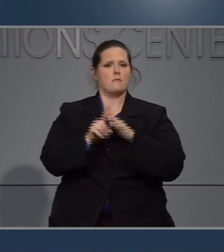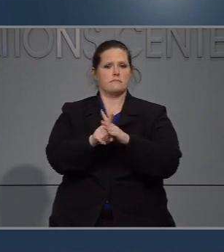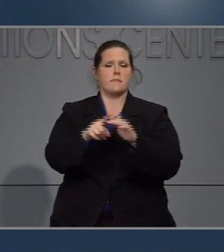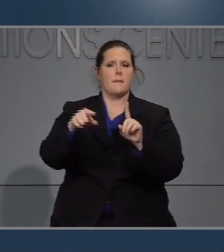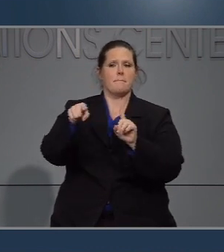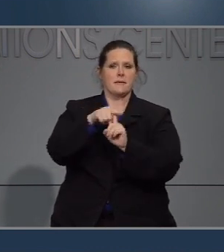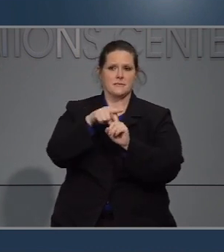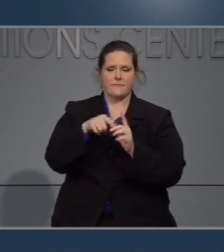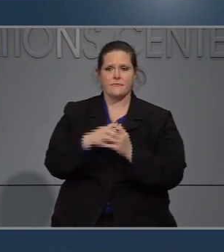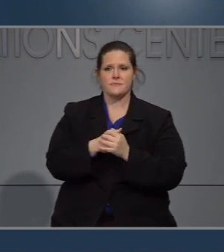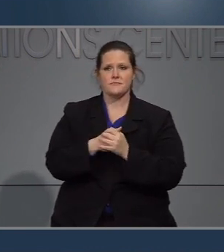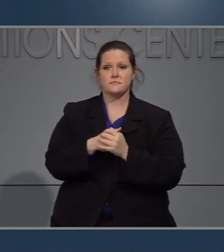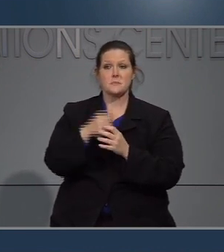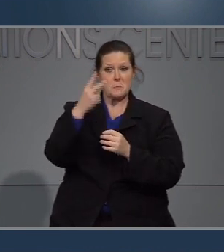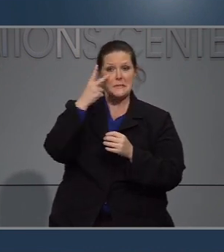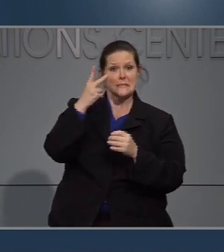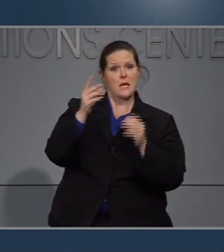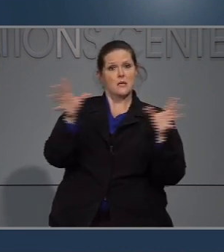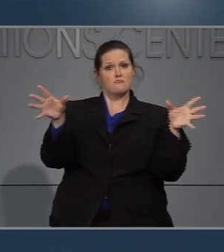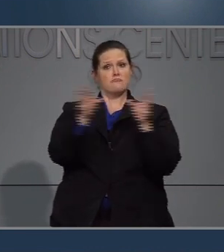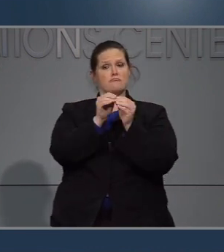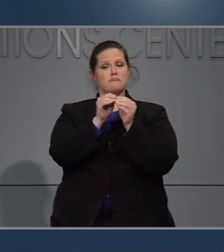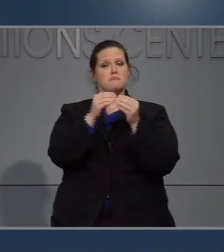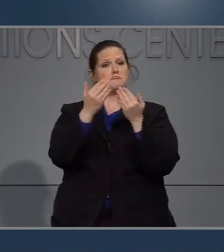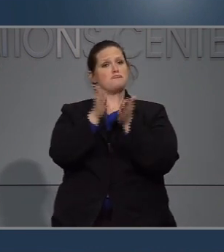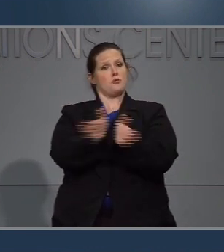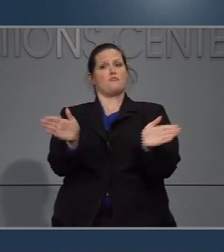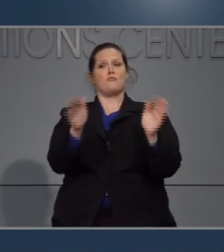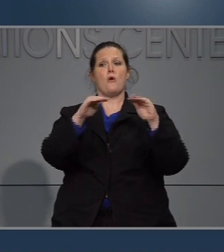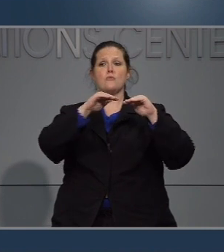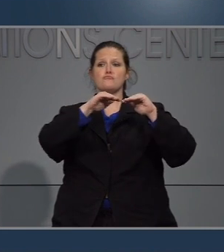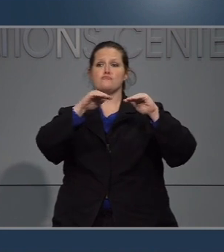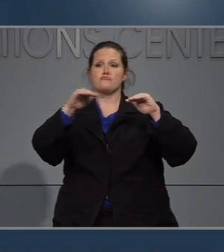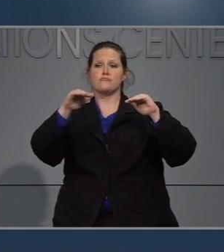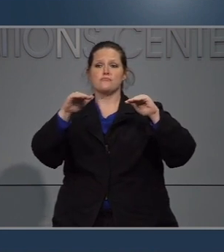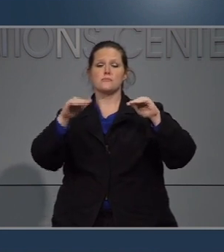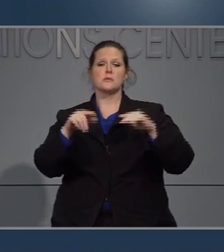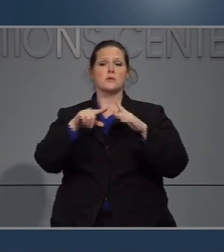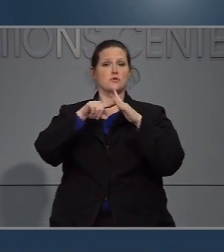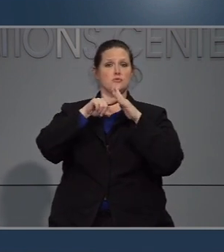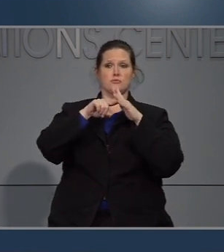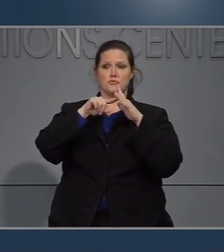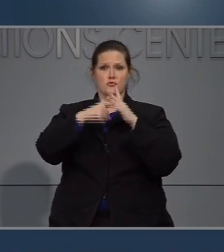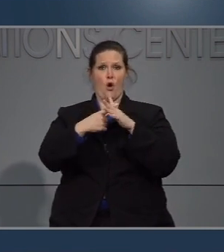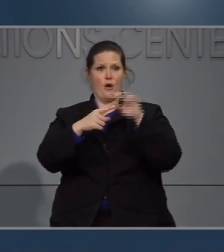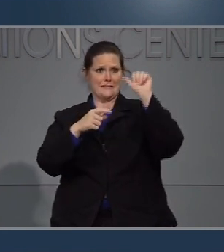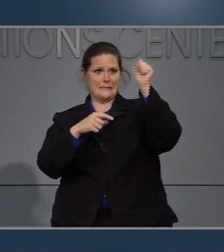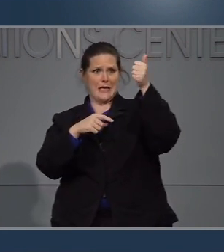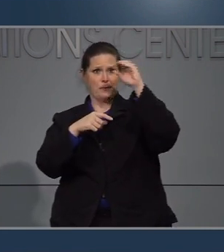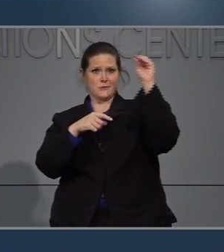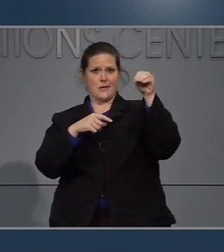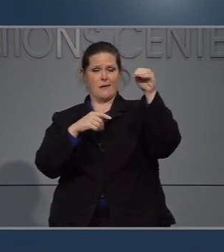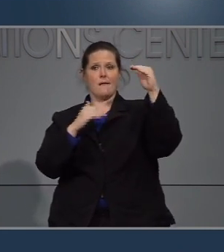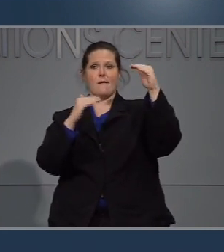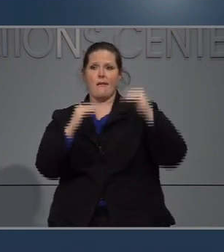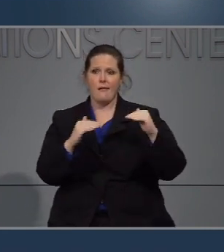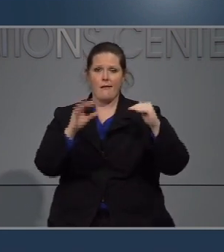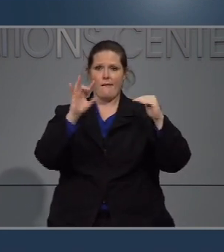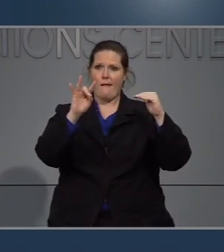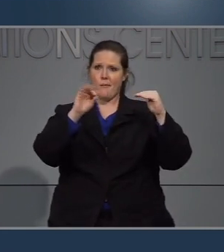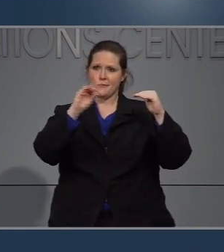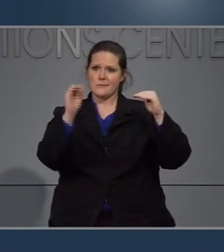is trending down to around 8% from 10%. And while I still want to see this number down